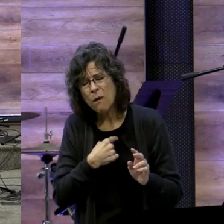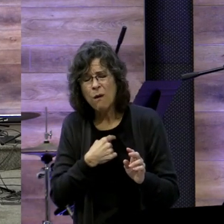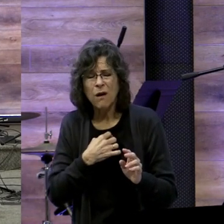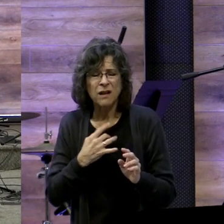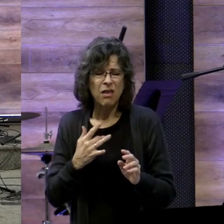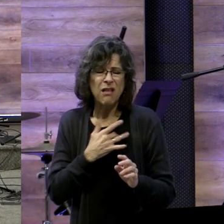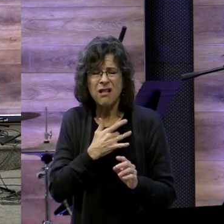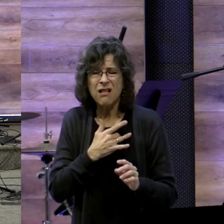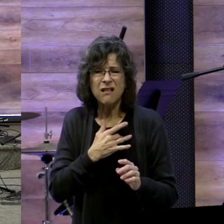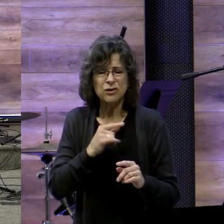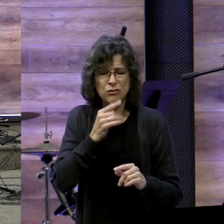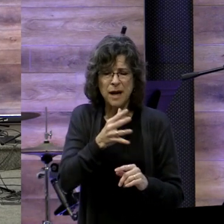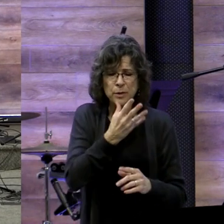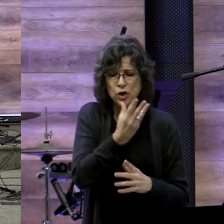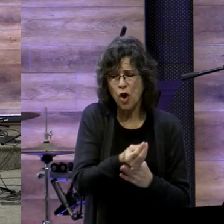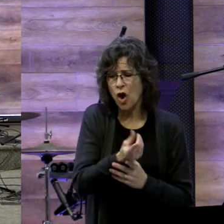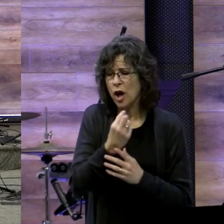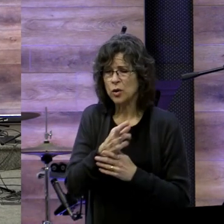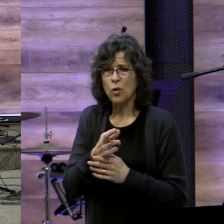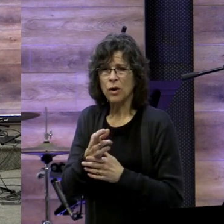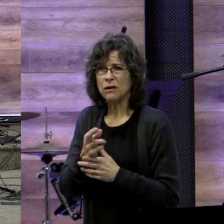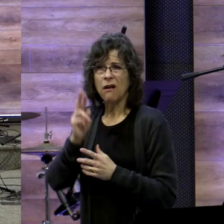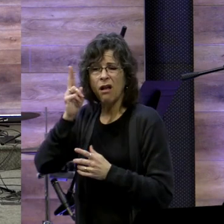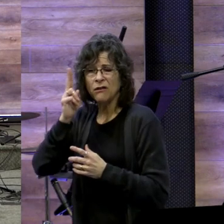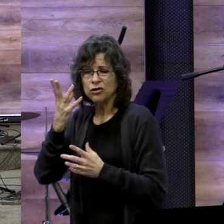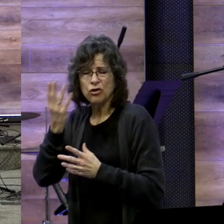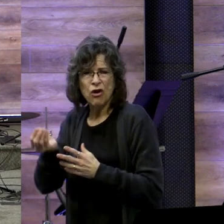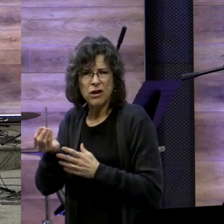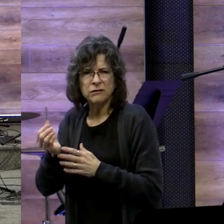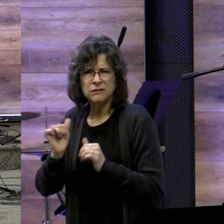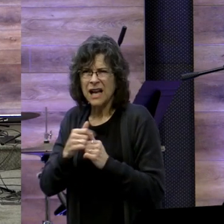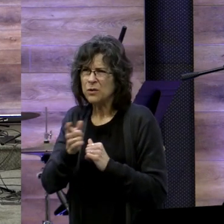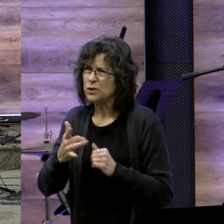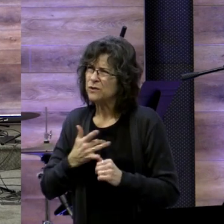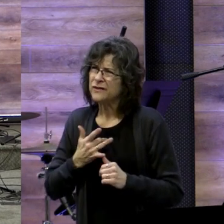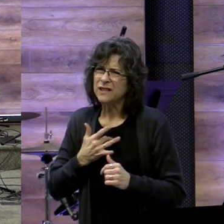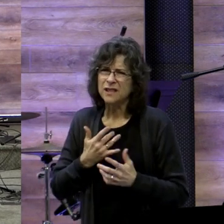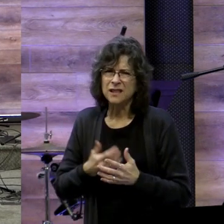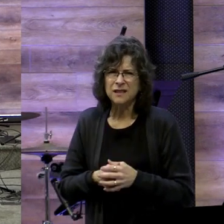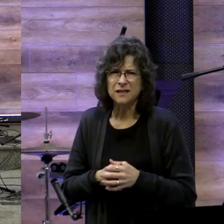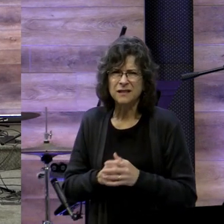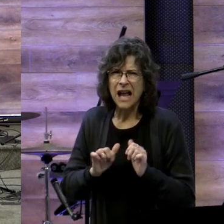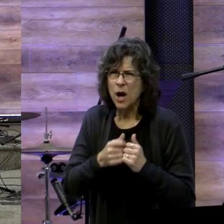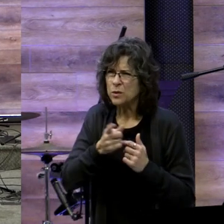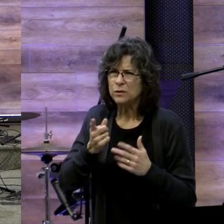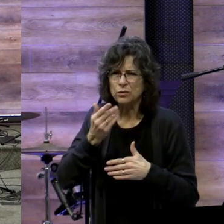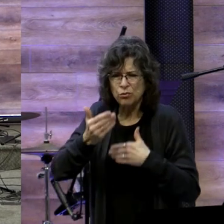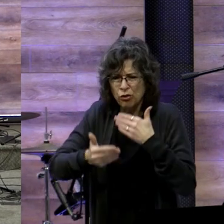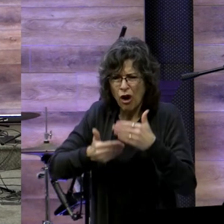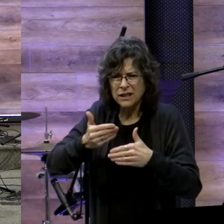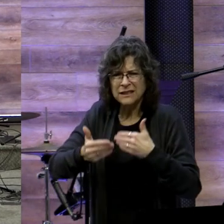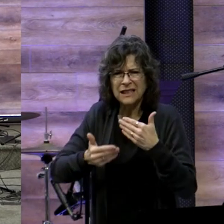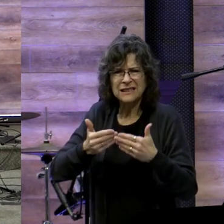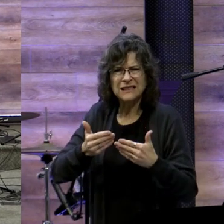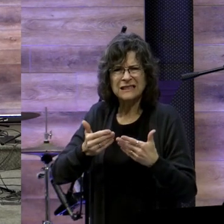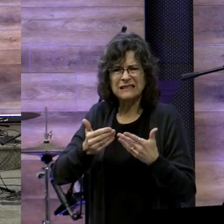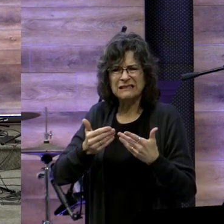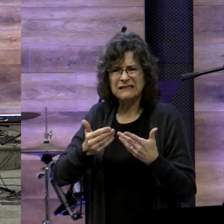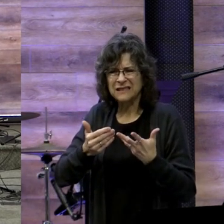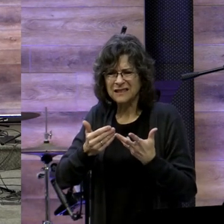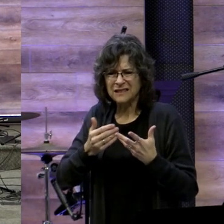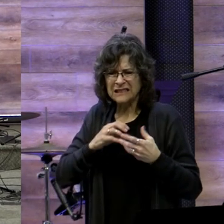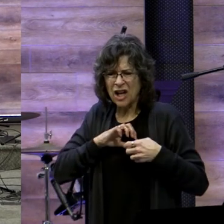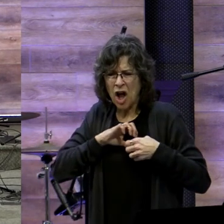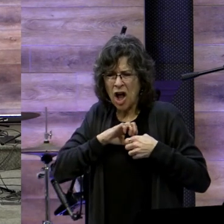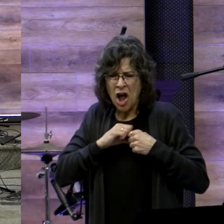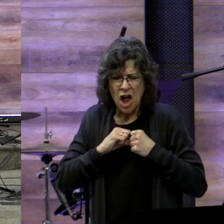Do you remember it? How did you feel? How did you process through the emotions of